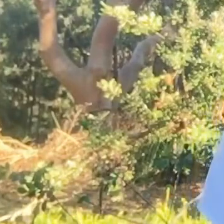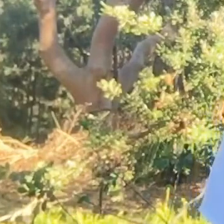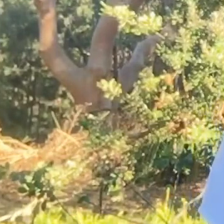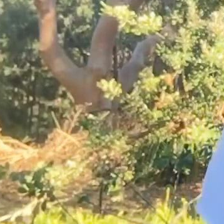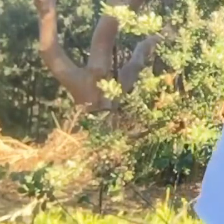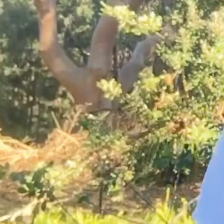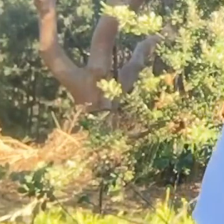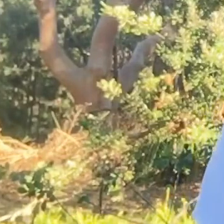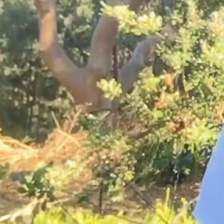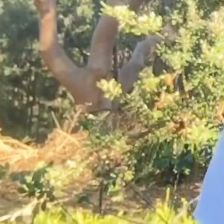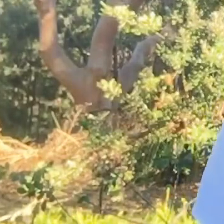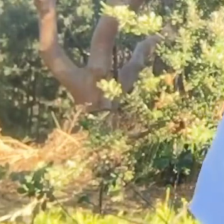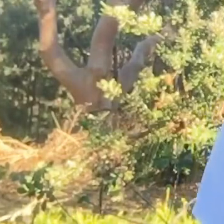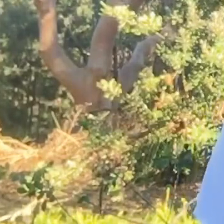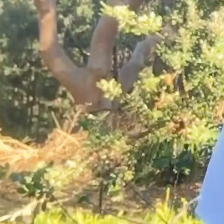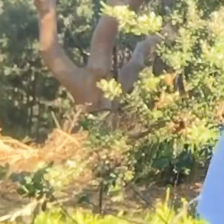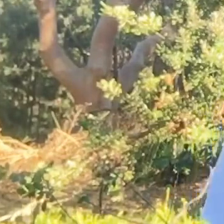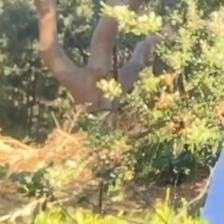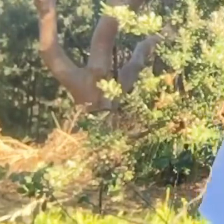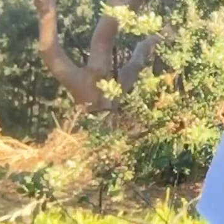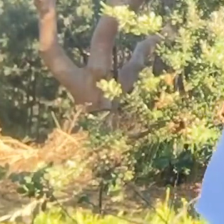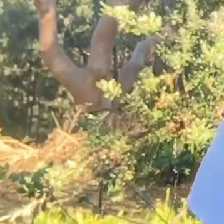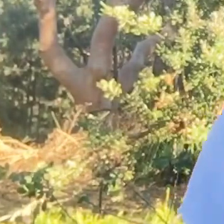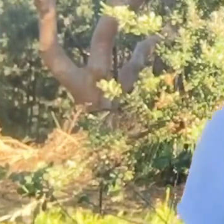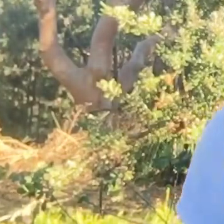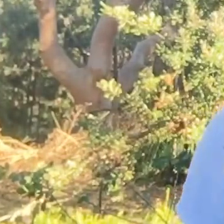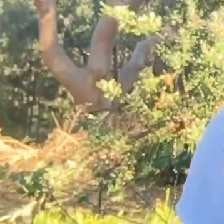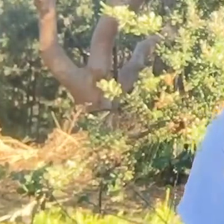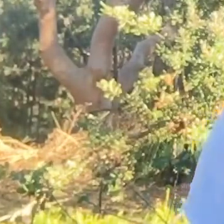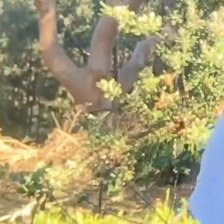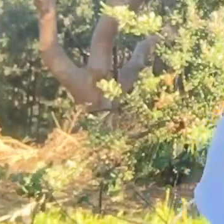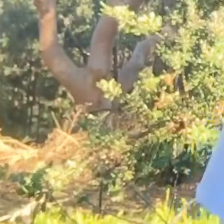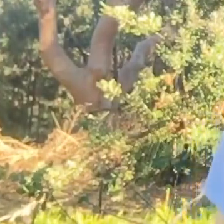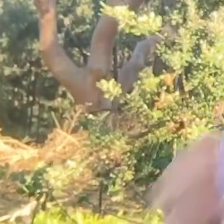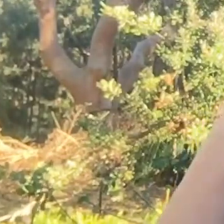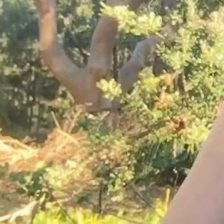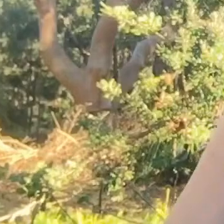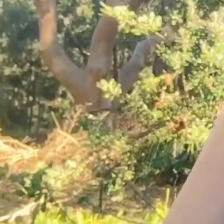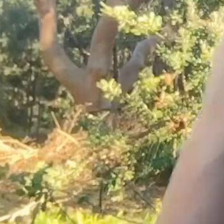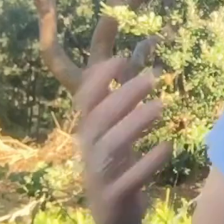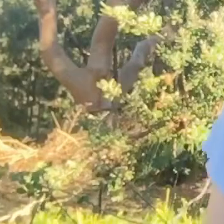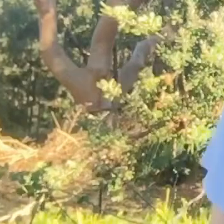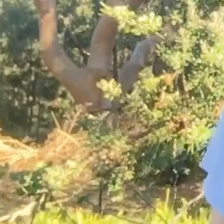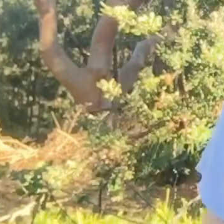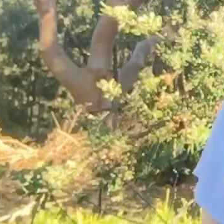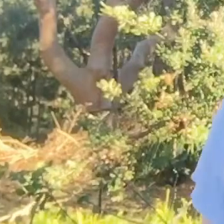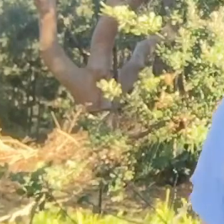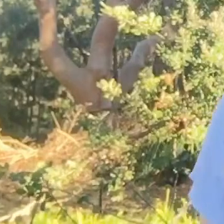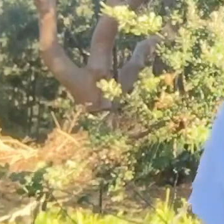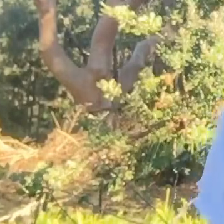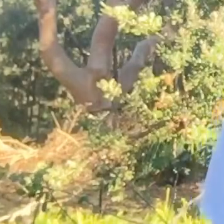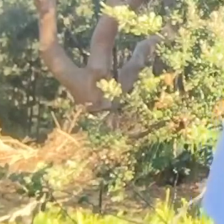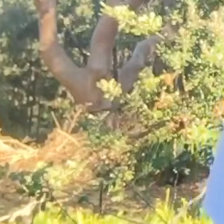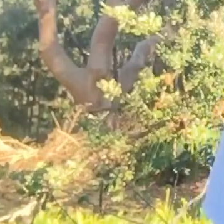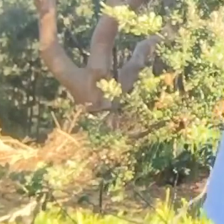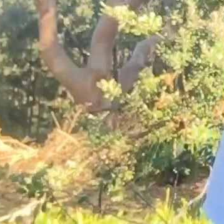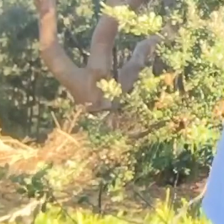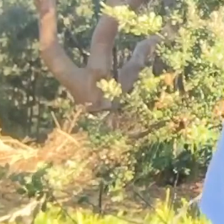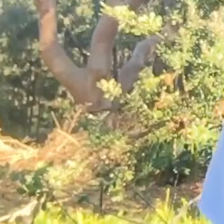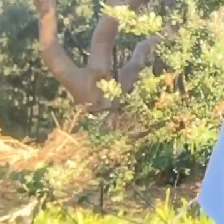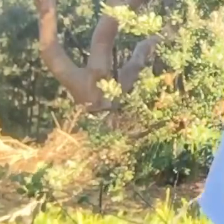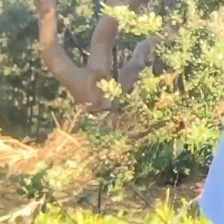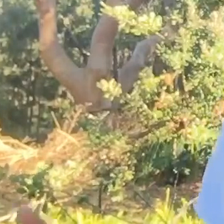let the little children come, for the kingdom of God belongs to one such as these. Father, we then thank you for the efforts of the Kids Church